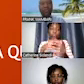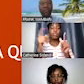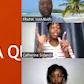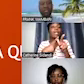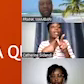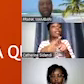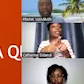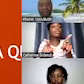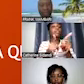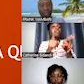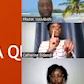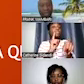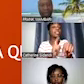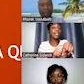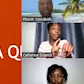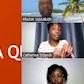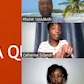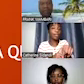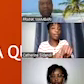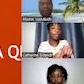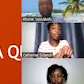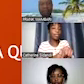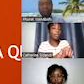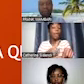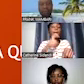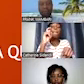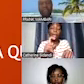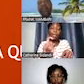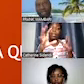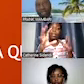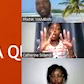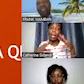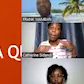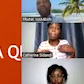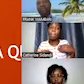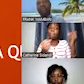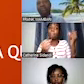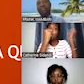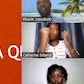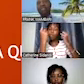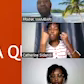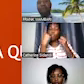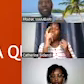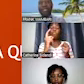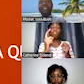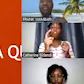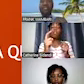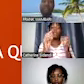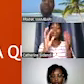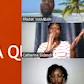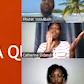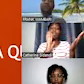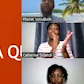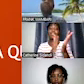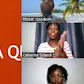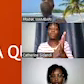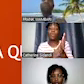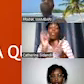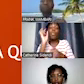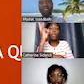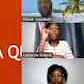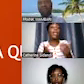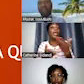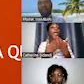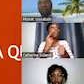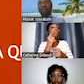not embrace power of gratitude. The power of gratitude is going to help you